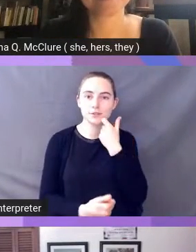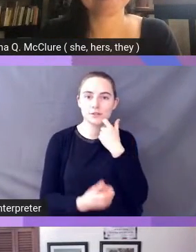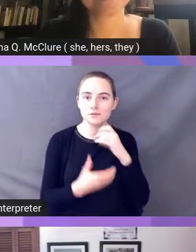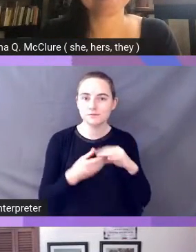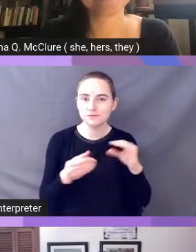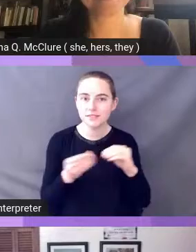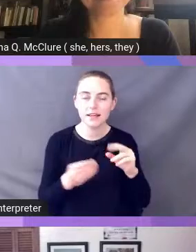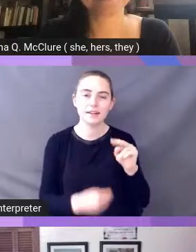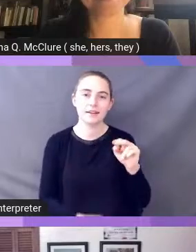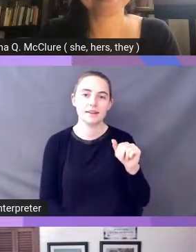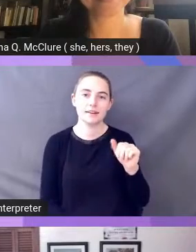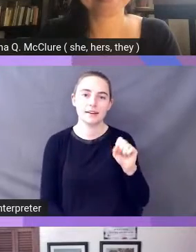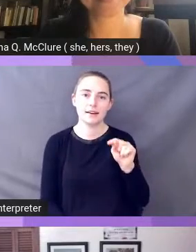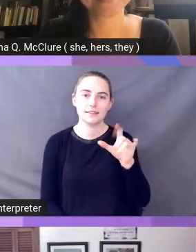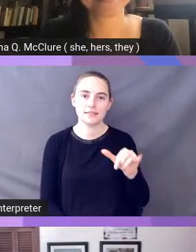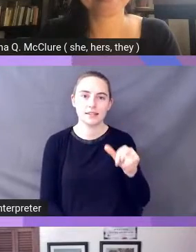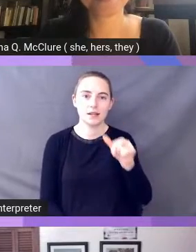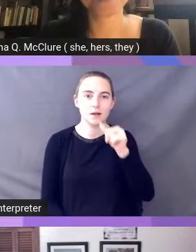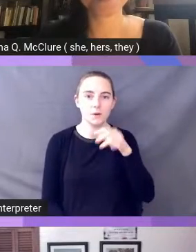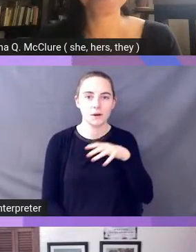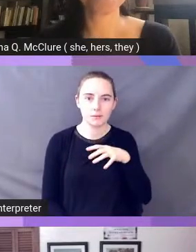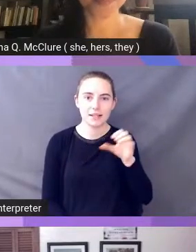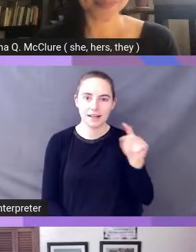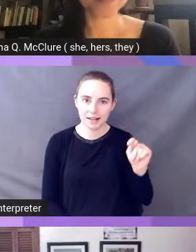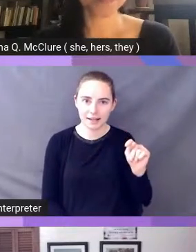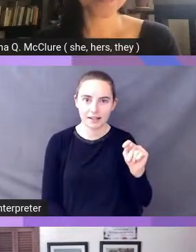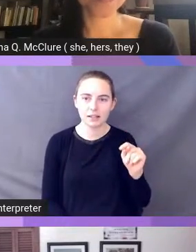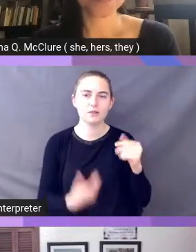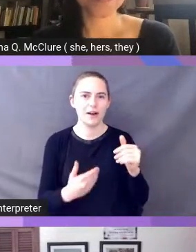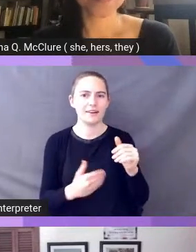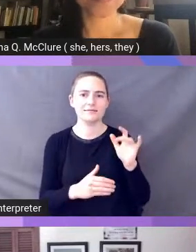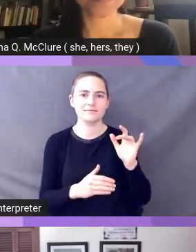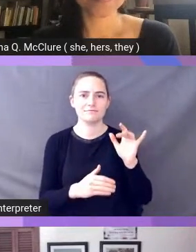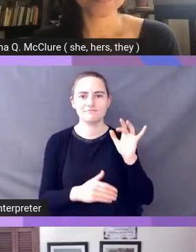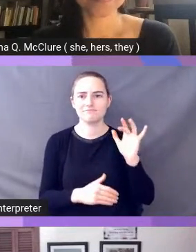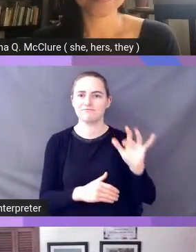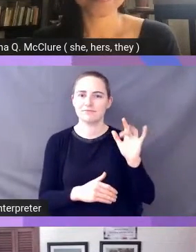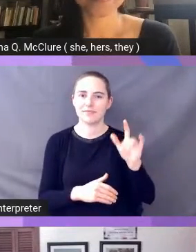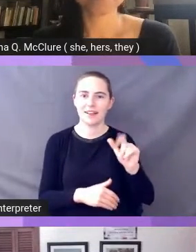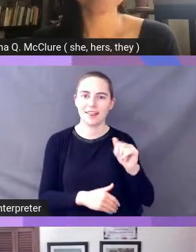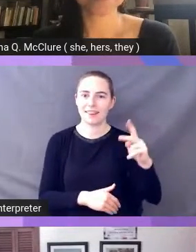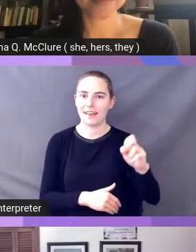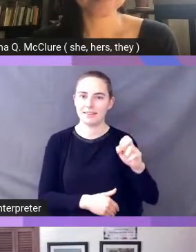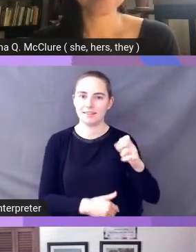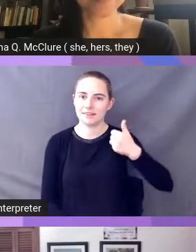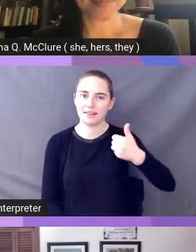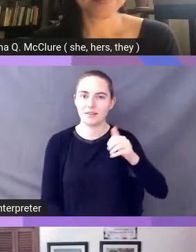you can go to our Facebook, but go give a like to Nasty Women Connecticut, because there's some good stuff going on there.